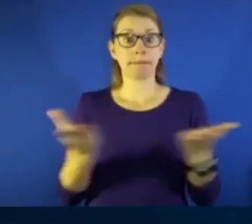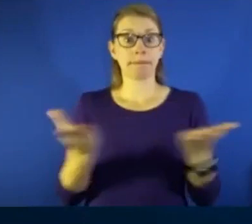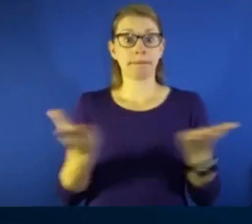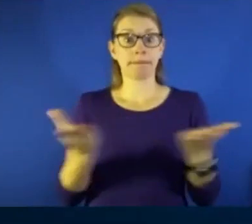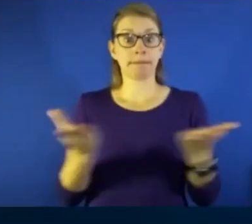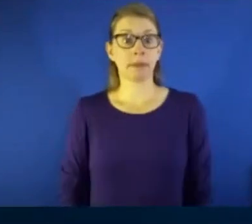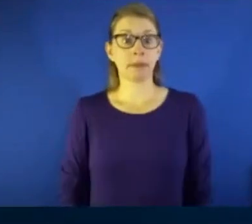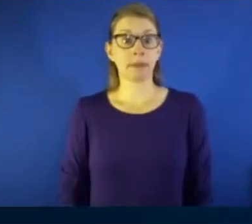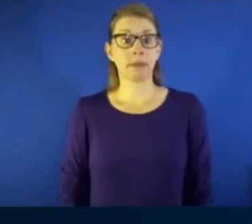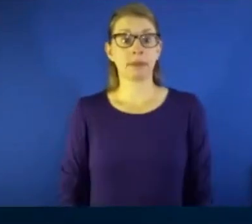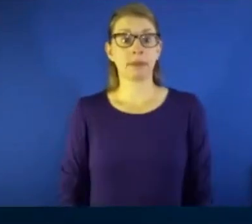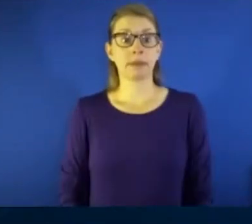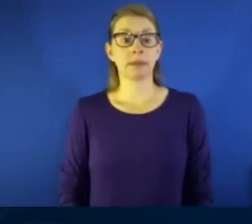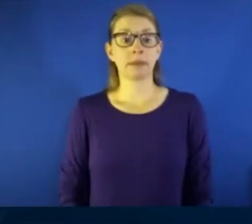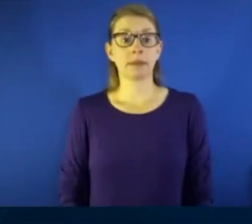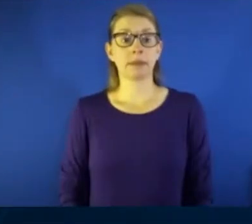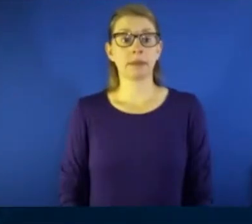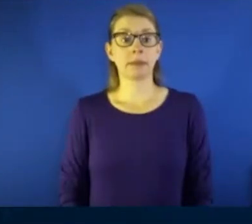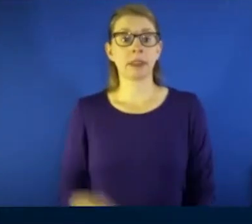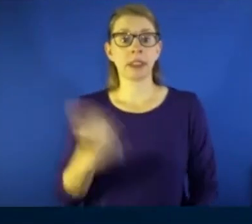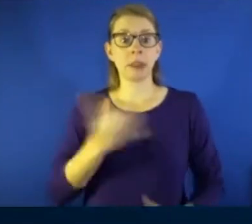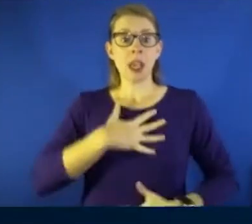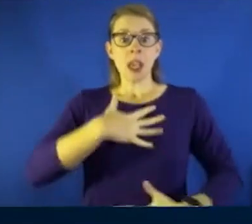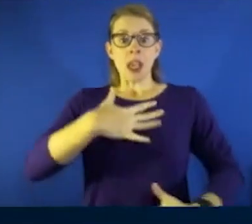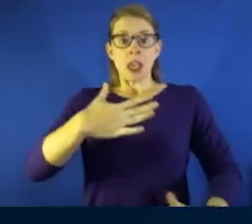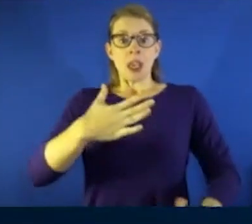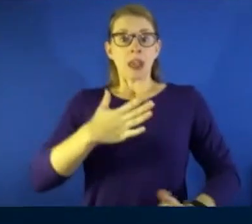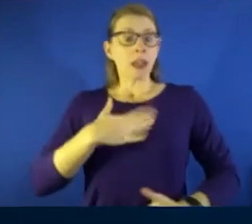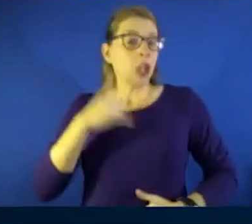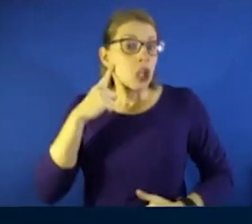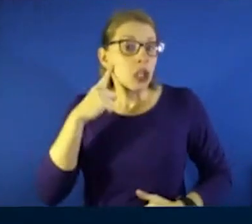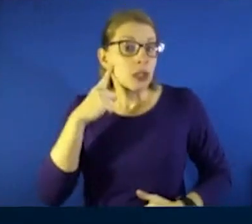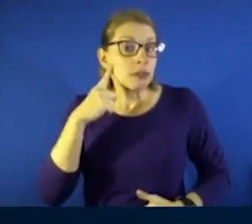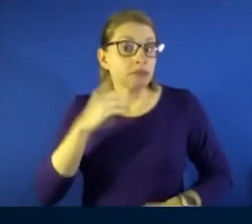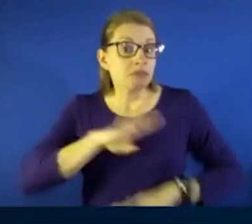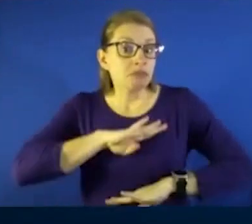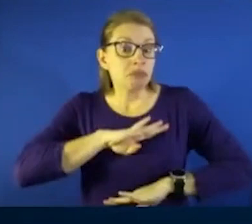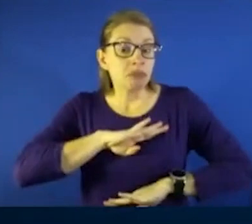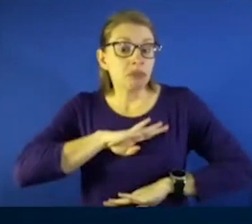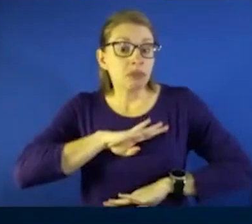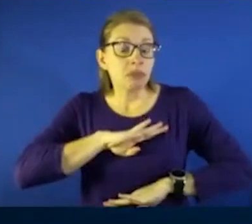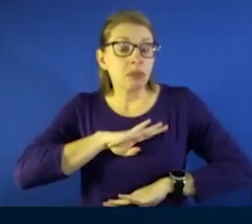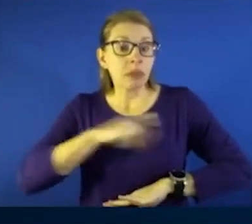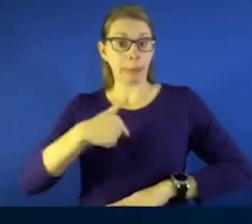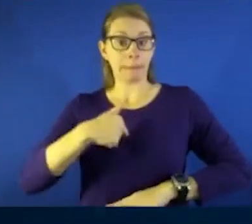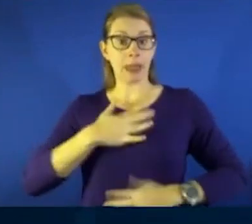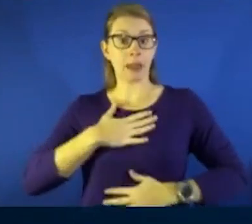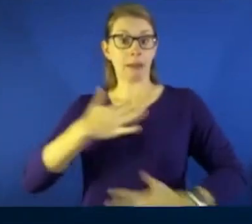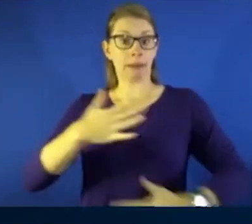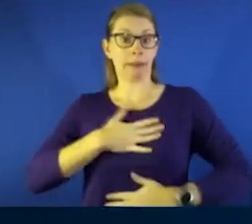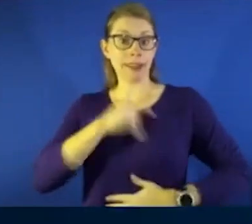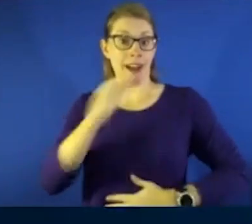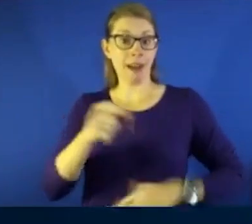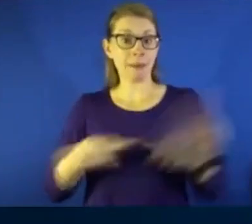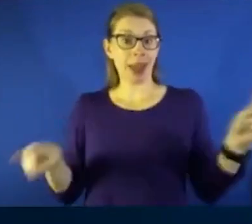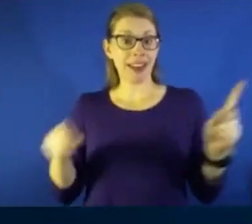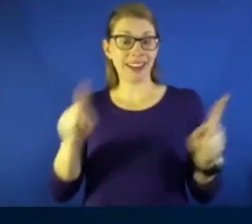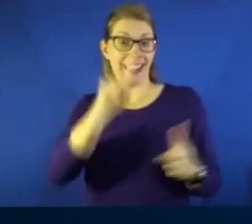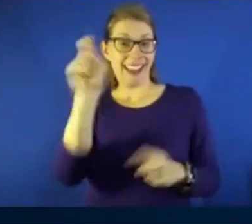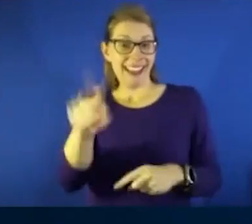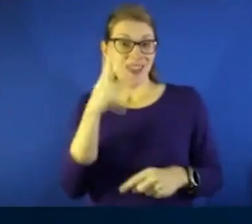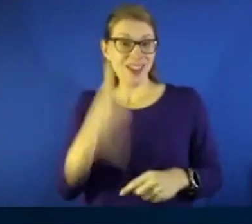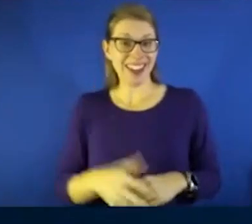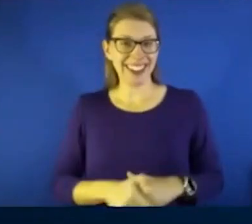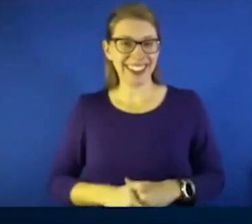I heard somebody take a deep breath. Mm-hmm. Are we good? All right, it jump wasn't back. me that took the deep breath, but I'll ask the question. Okay, go ahead.